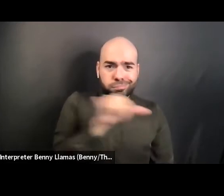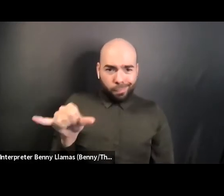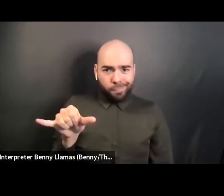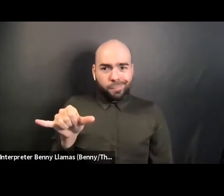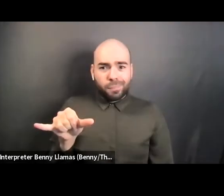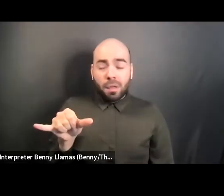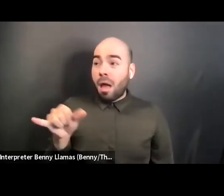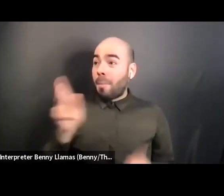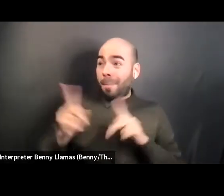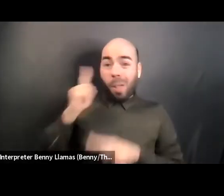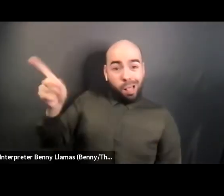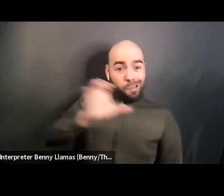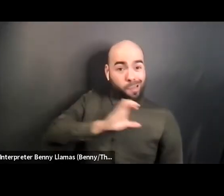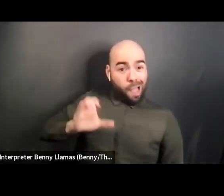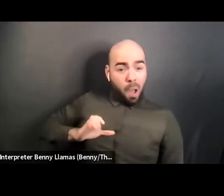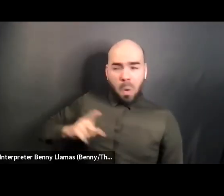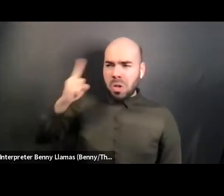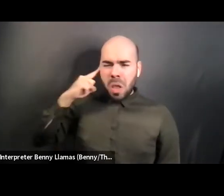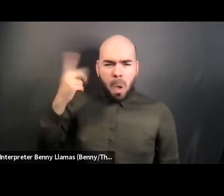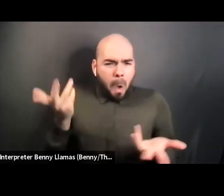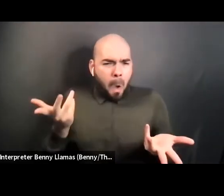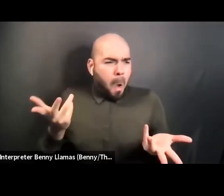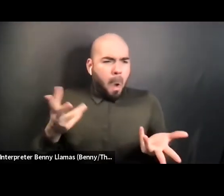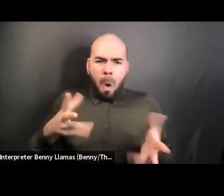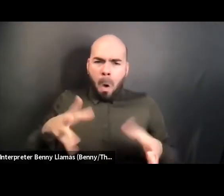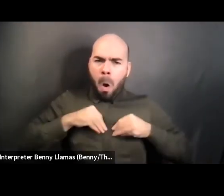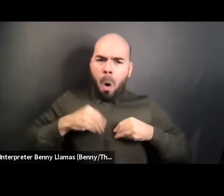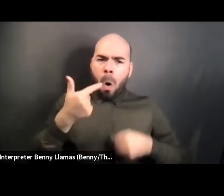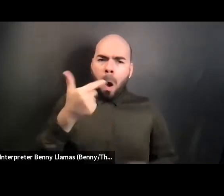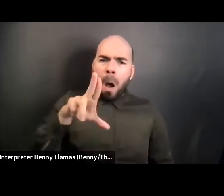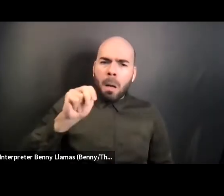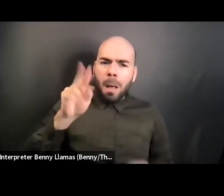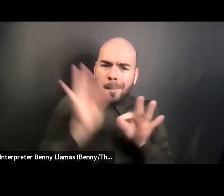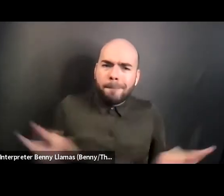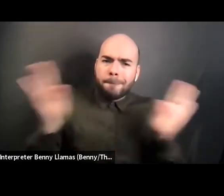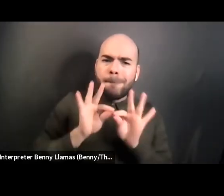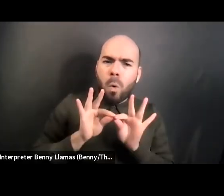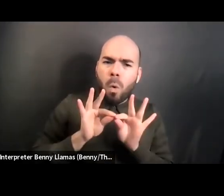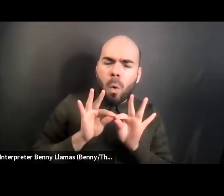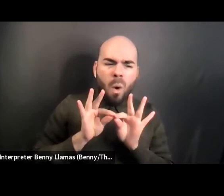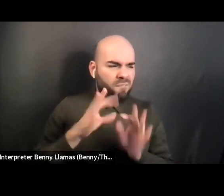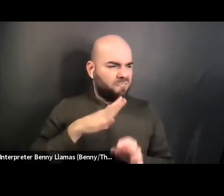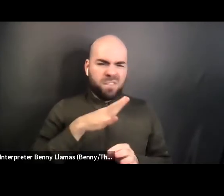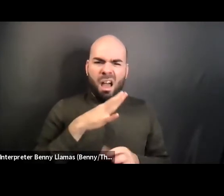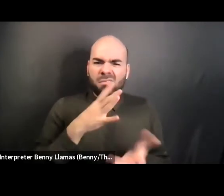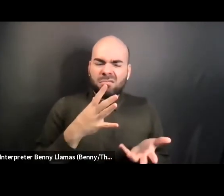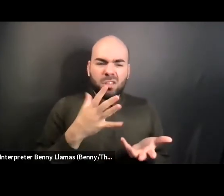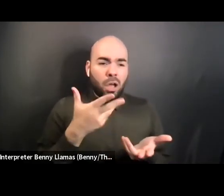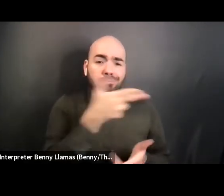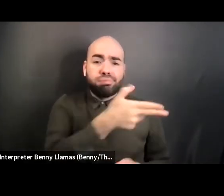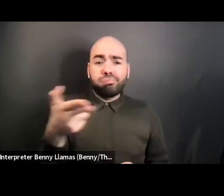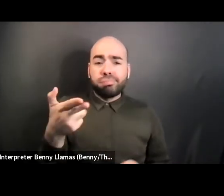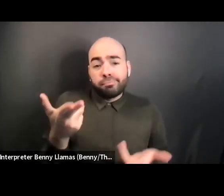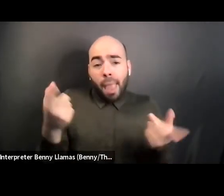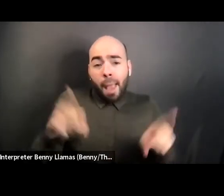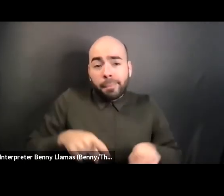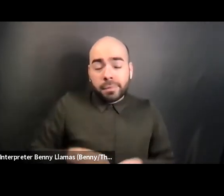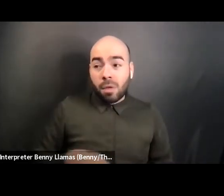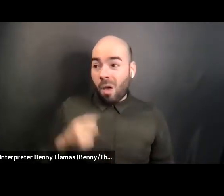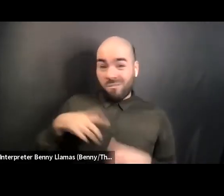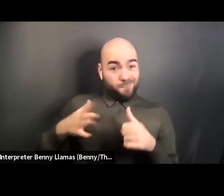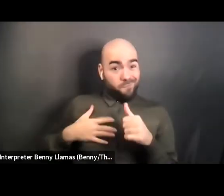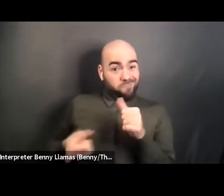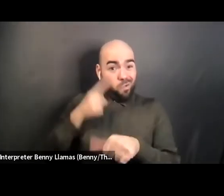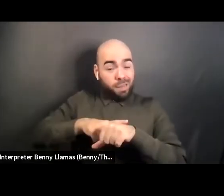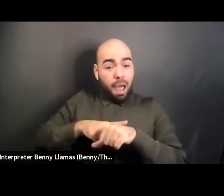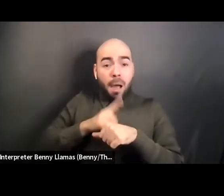that anyone can own a gun. The first time I practiced hiding under my open-sided desk and staying quiet, I was in 3rd grade. By my